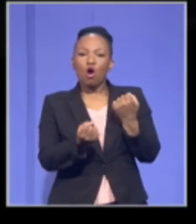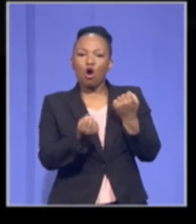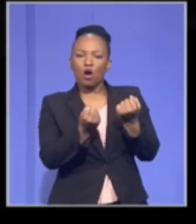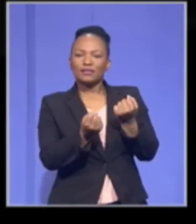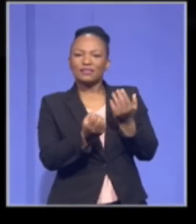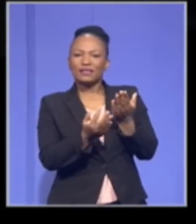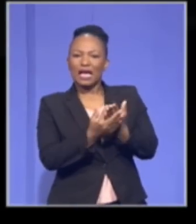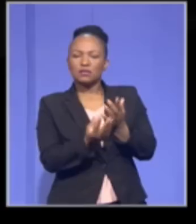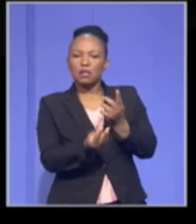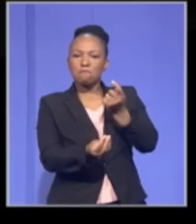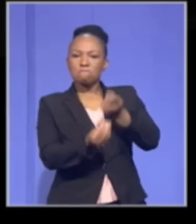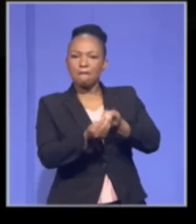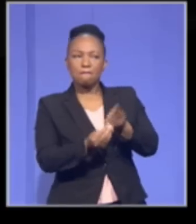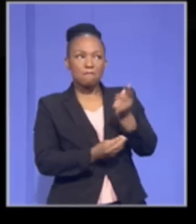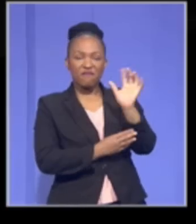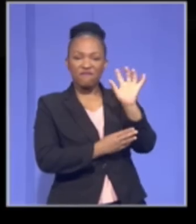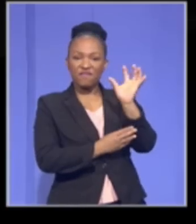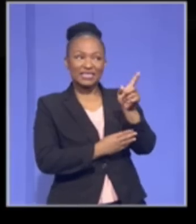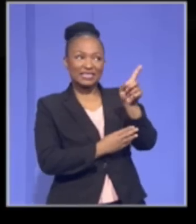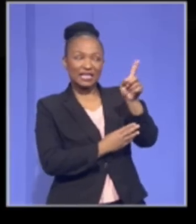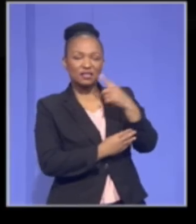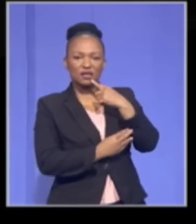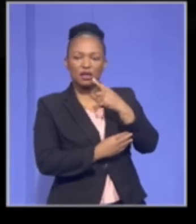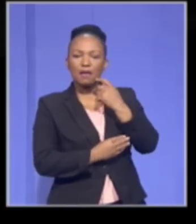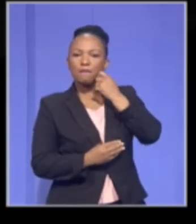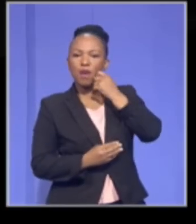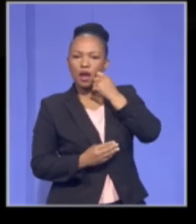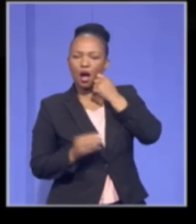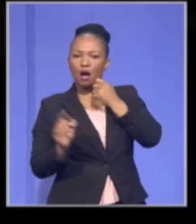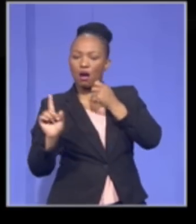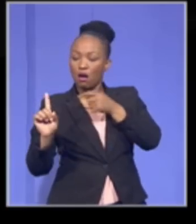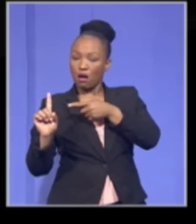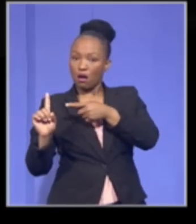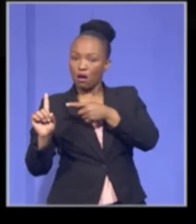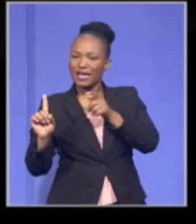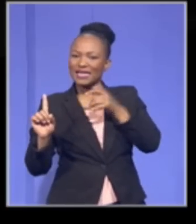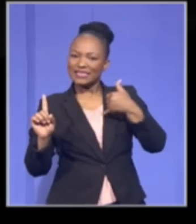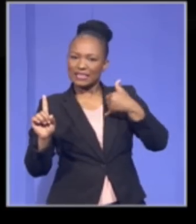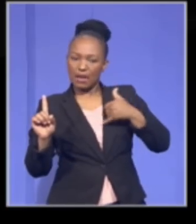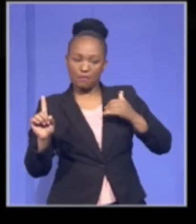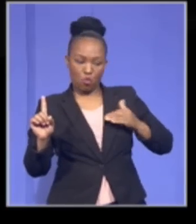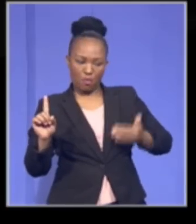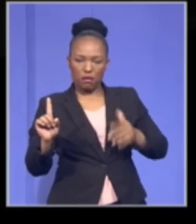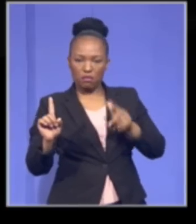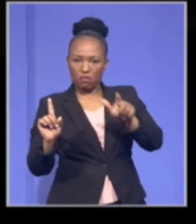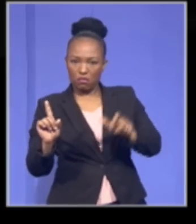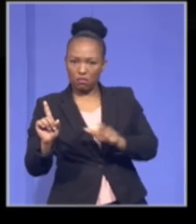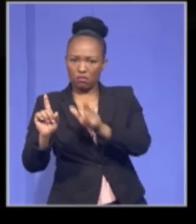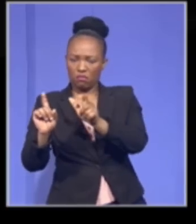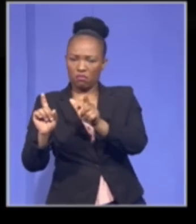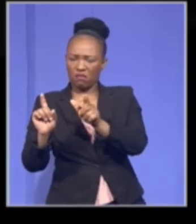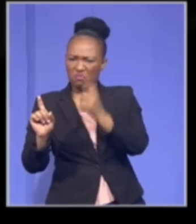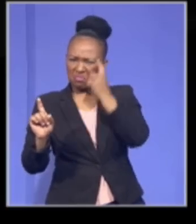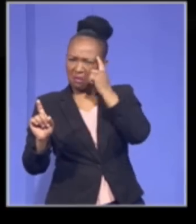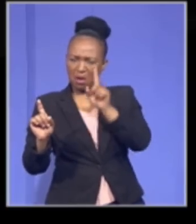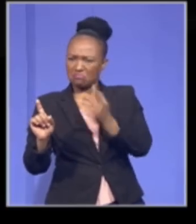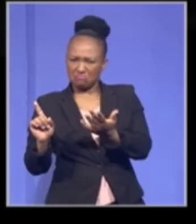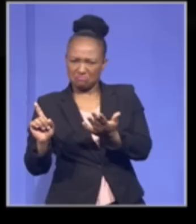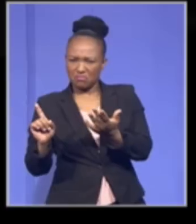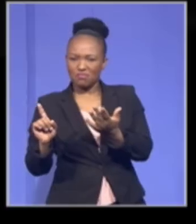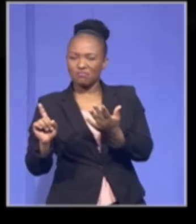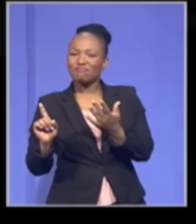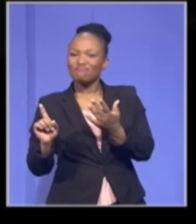Free State yeo e rego banna ba ka tšea le go šomiša difane tša bahumagadi ba bona. Gomme go no swana le ka